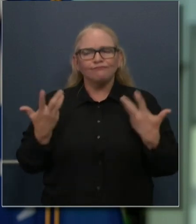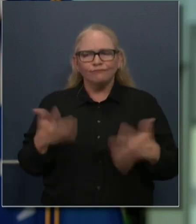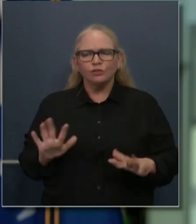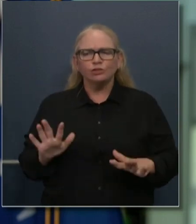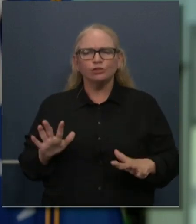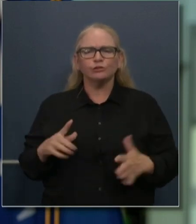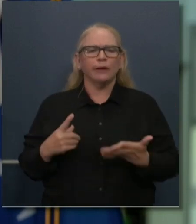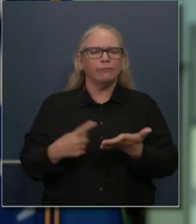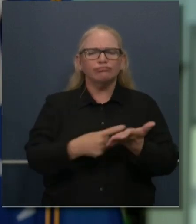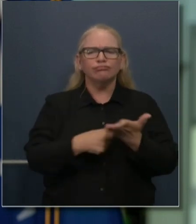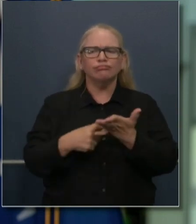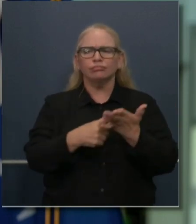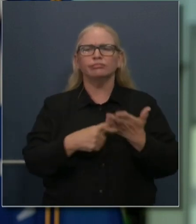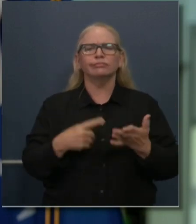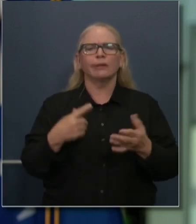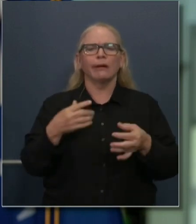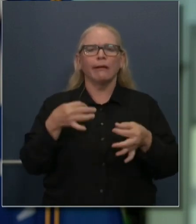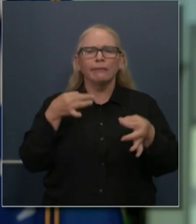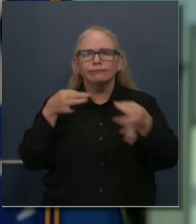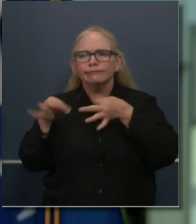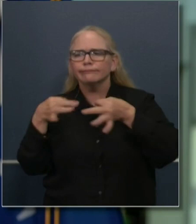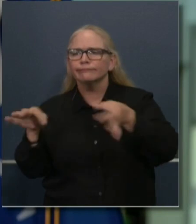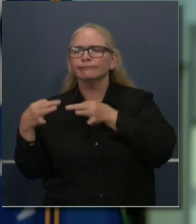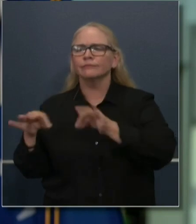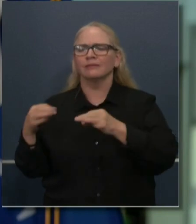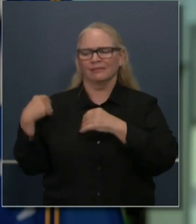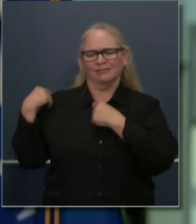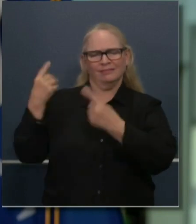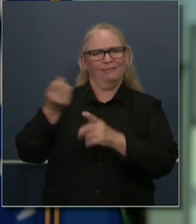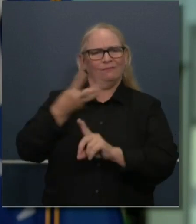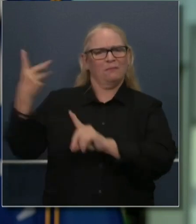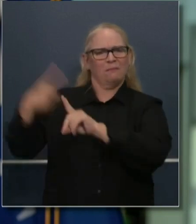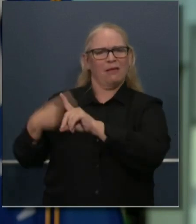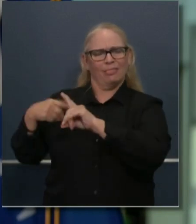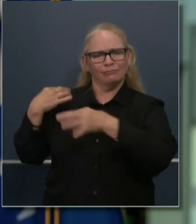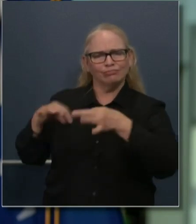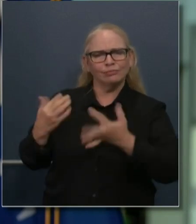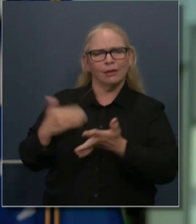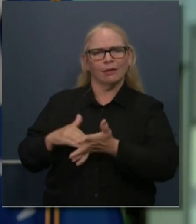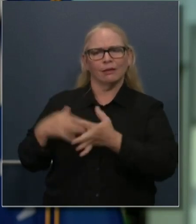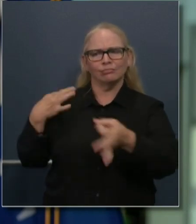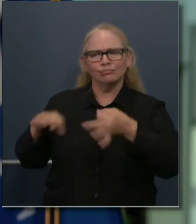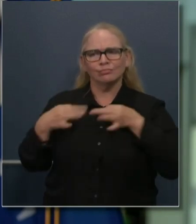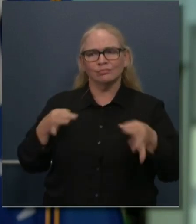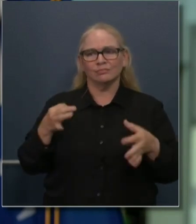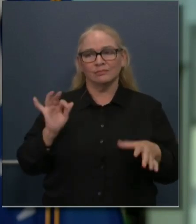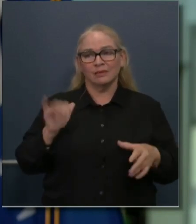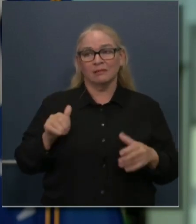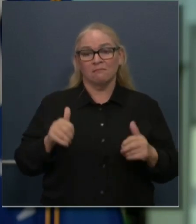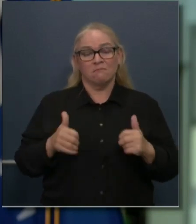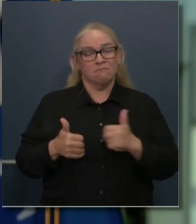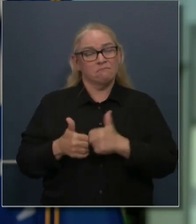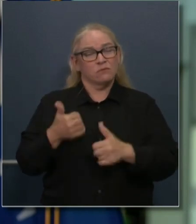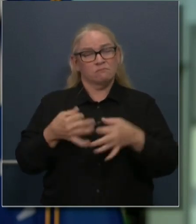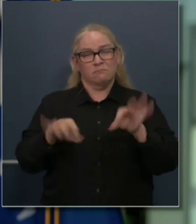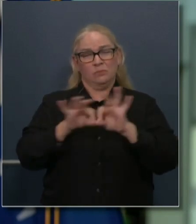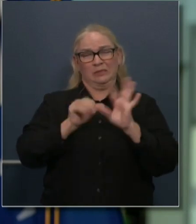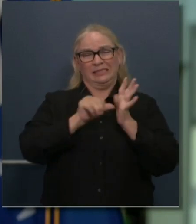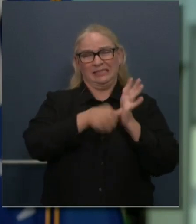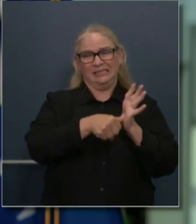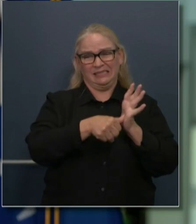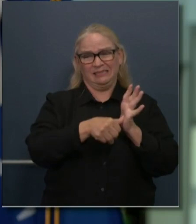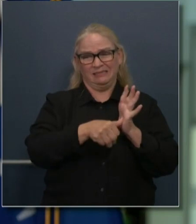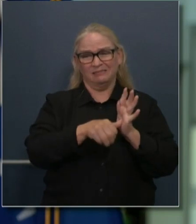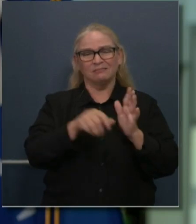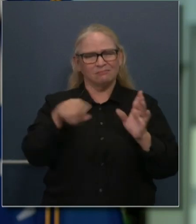of weeks, months, about the importance we place on personal responsibility to wear face coverings, to wear face